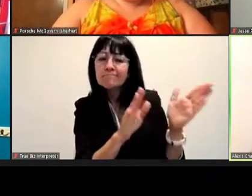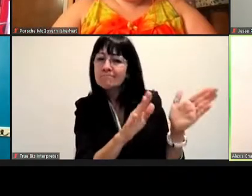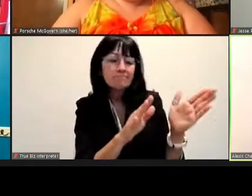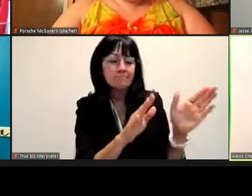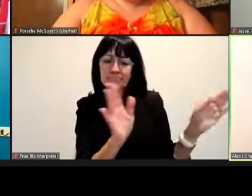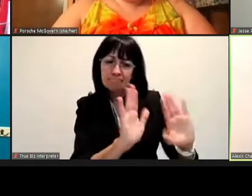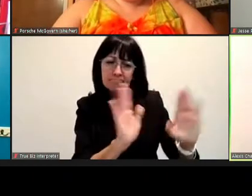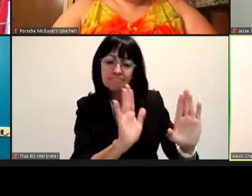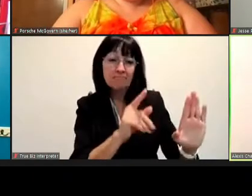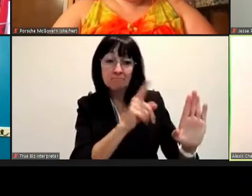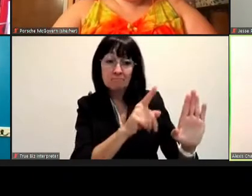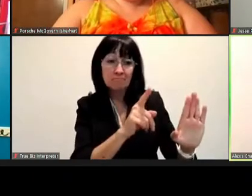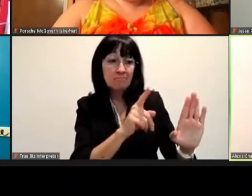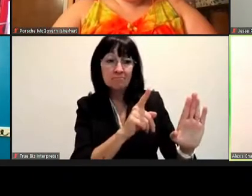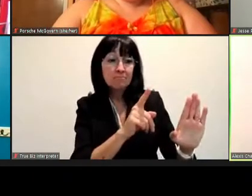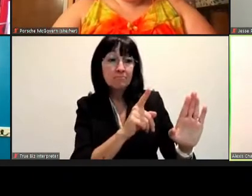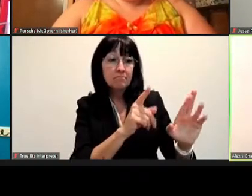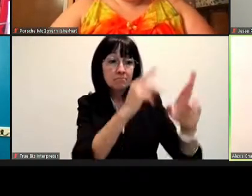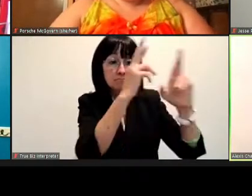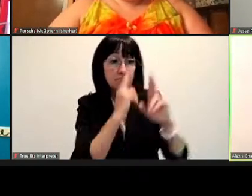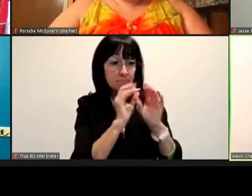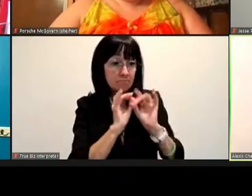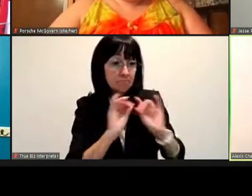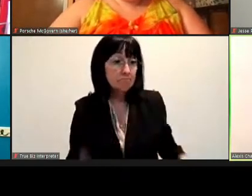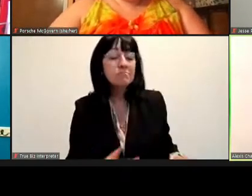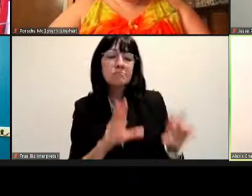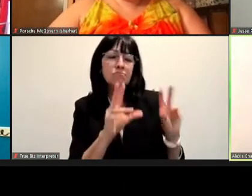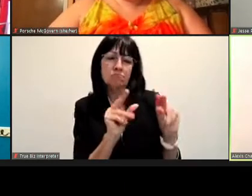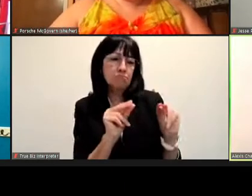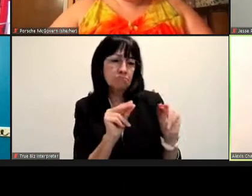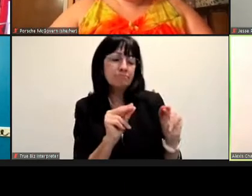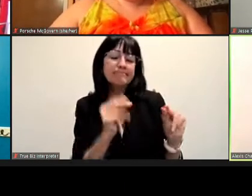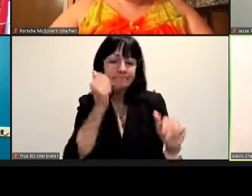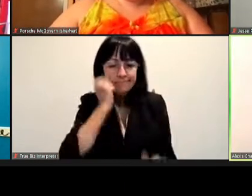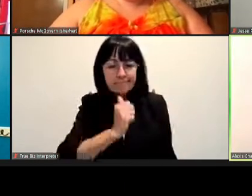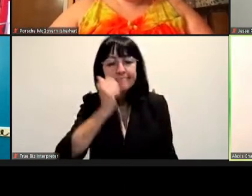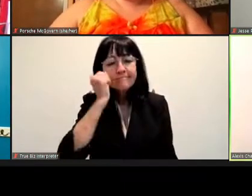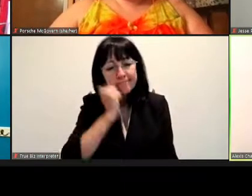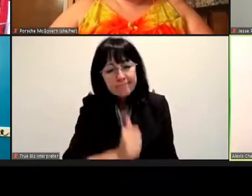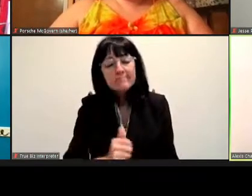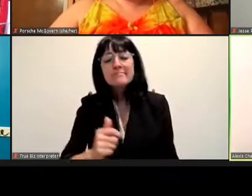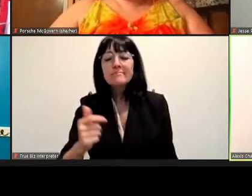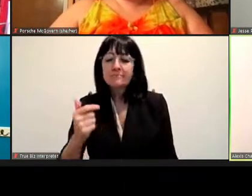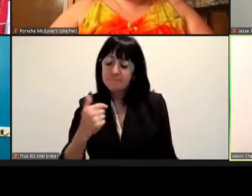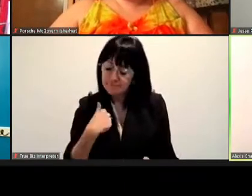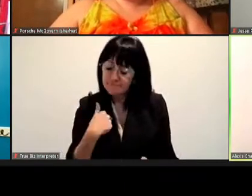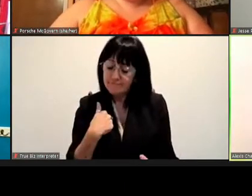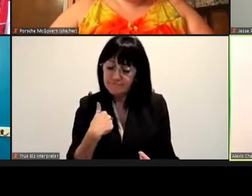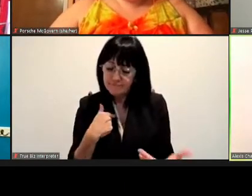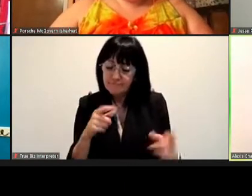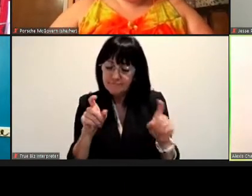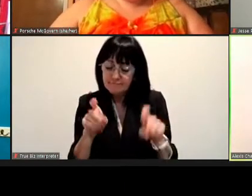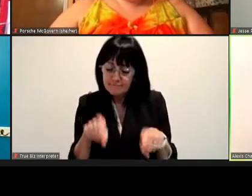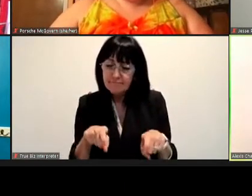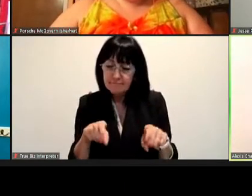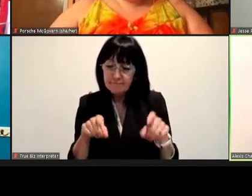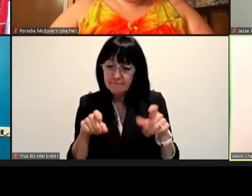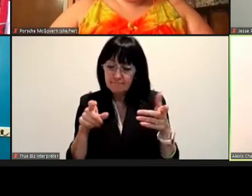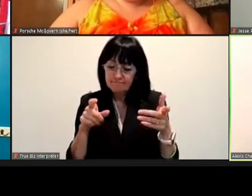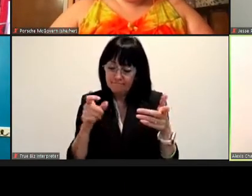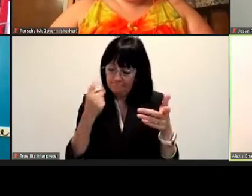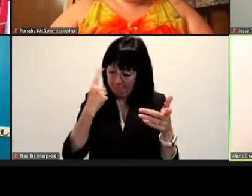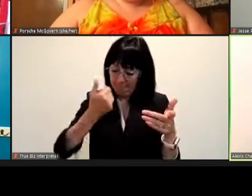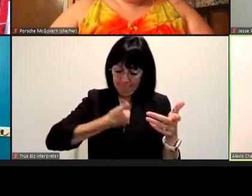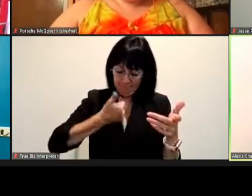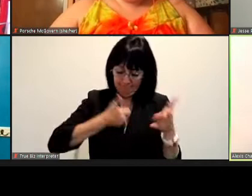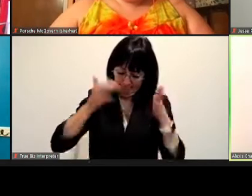my career. This is about every day I have to like wake up like trapped in this like flesh prison, and moving through